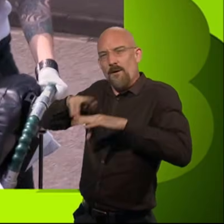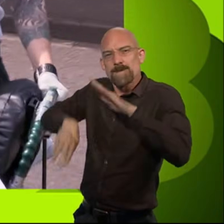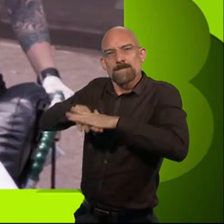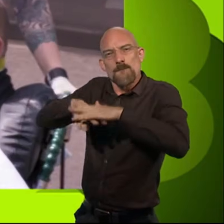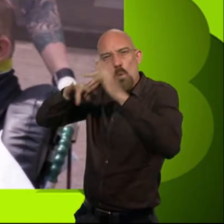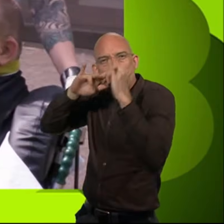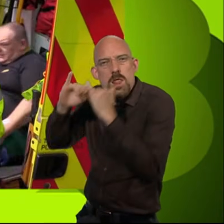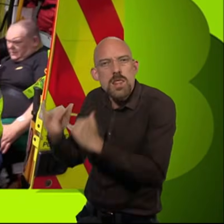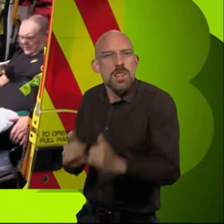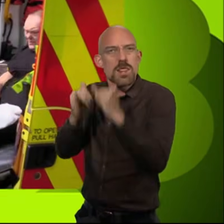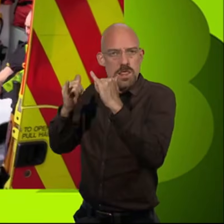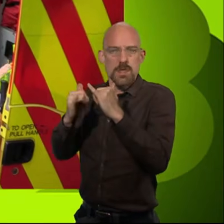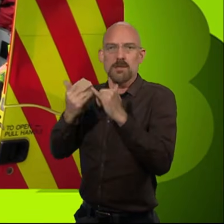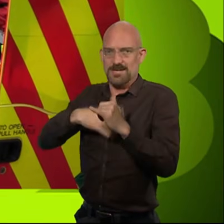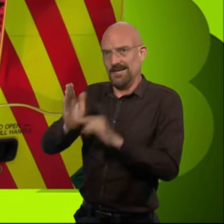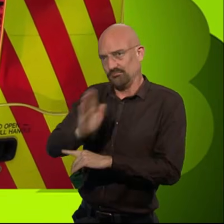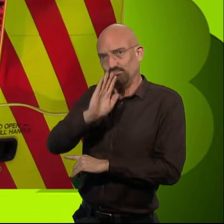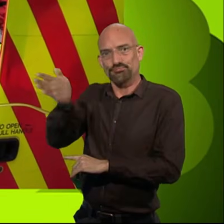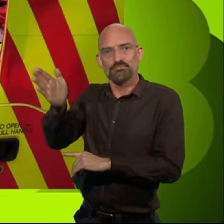that patients can get the right care.